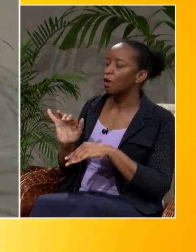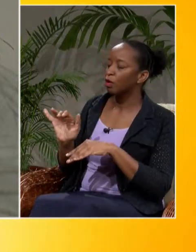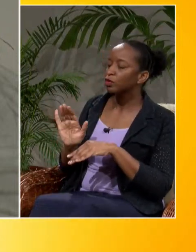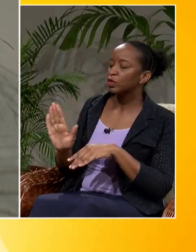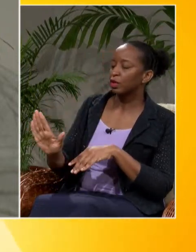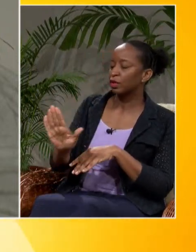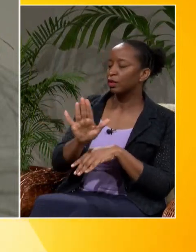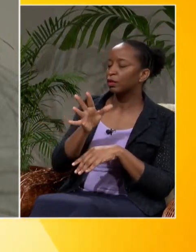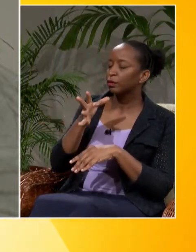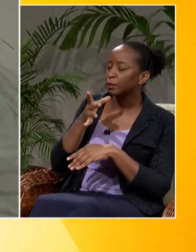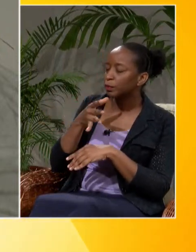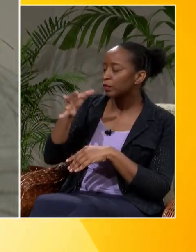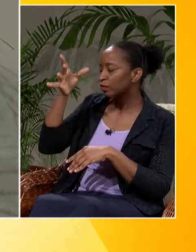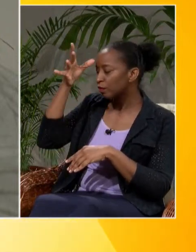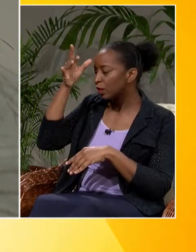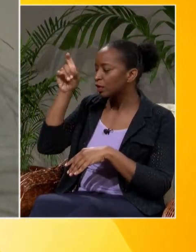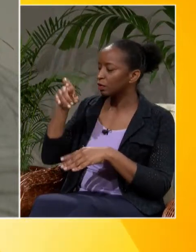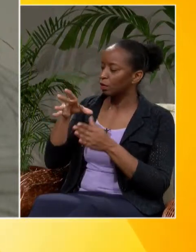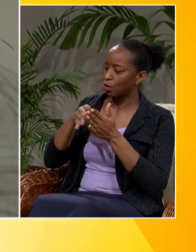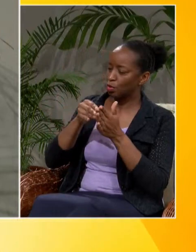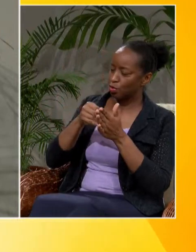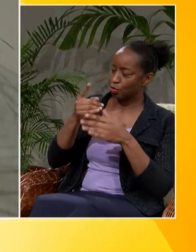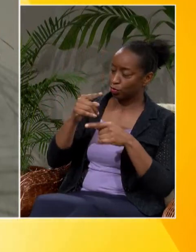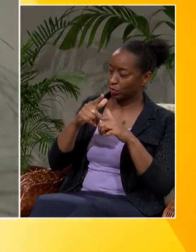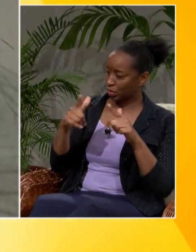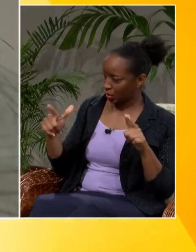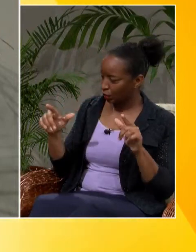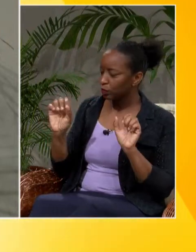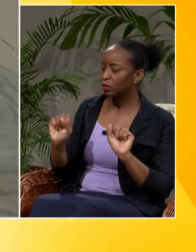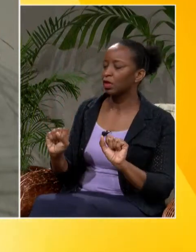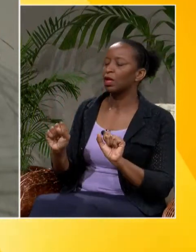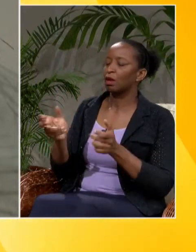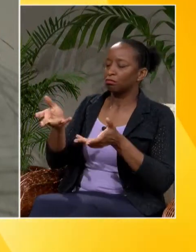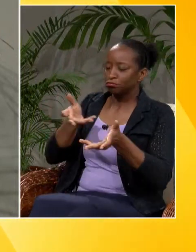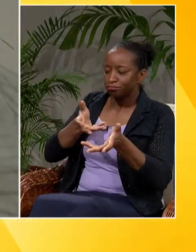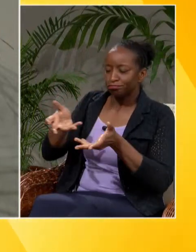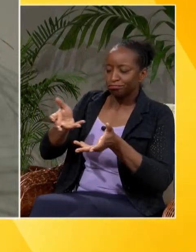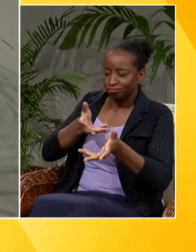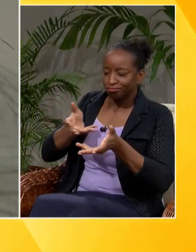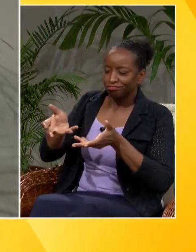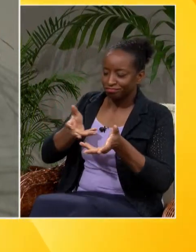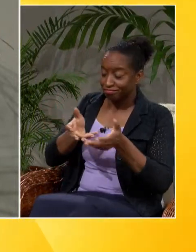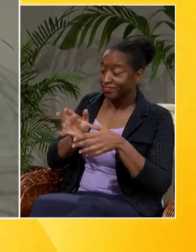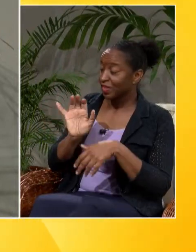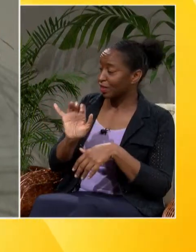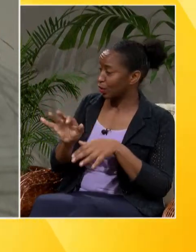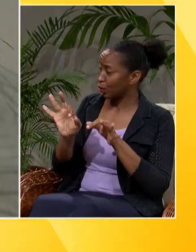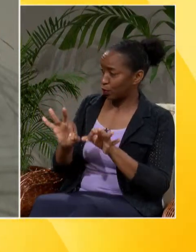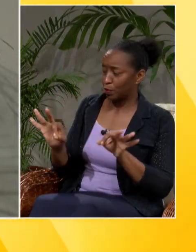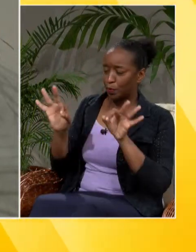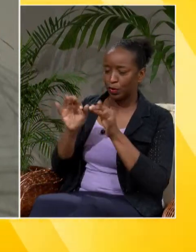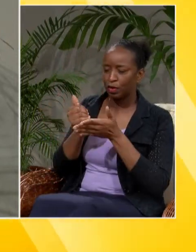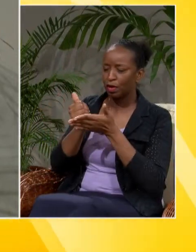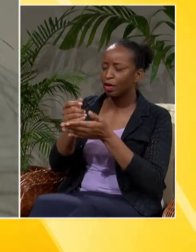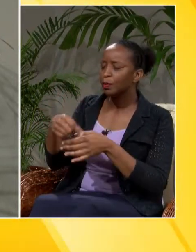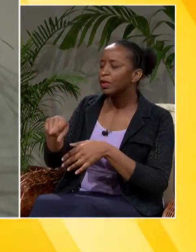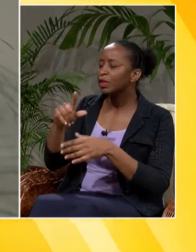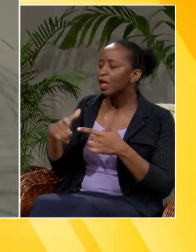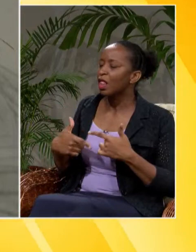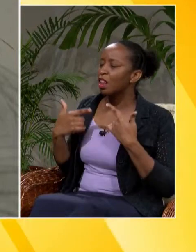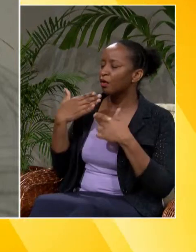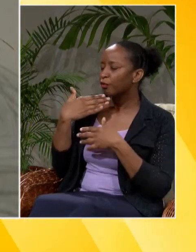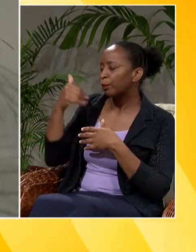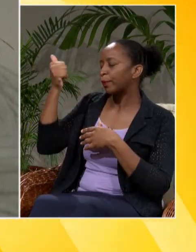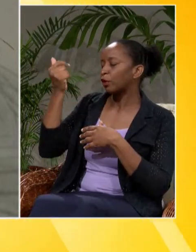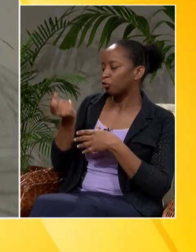their language to help communicate with them, because the more you communicate with them, the better they'll be able to understand life better and able to